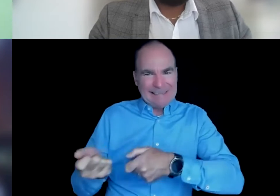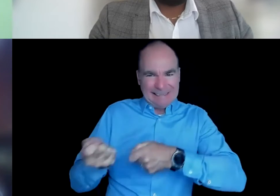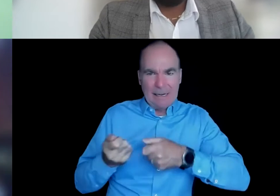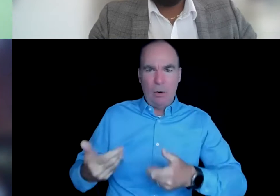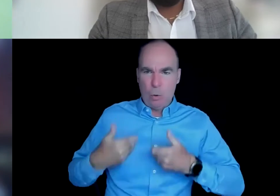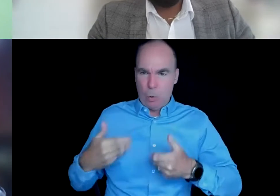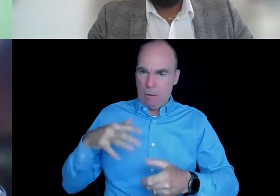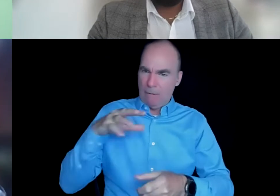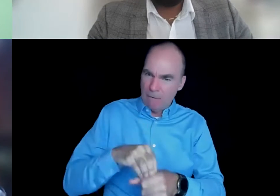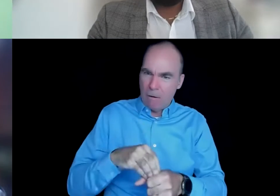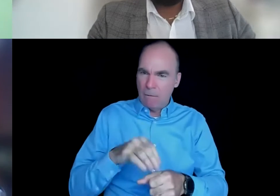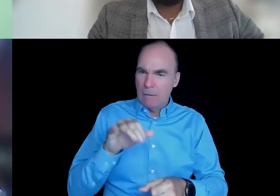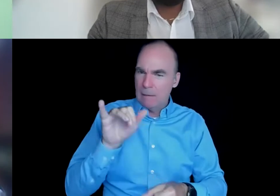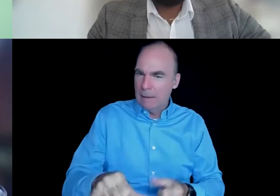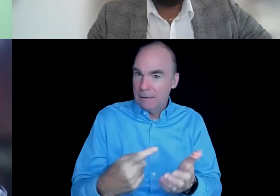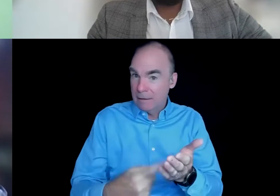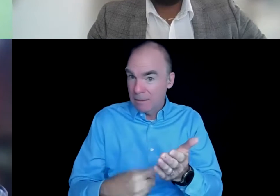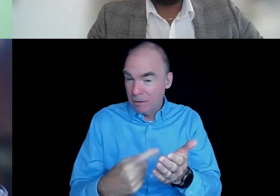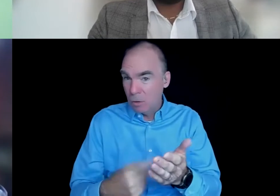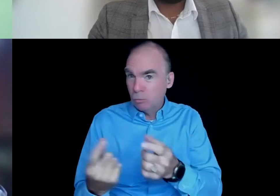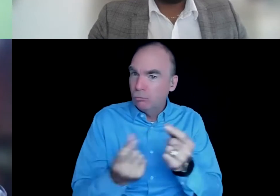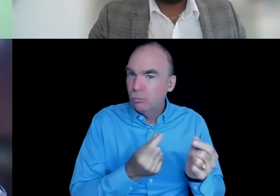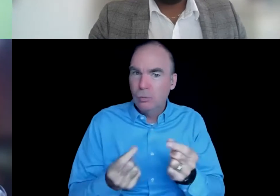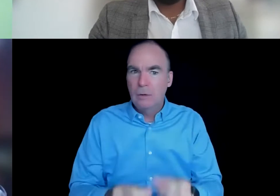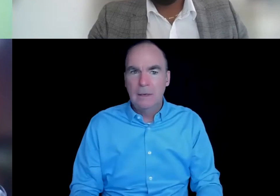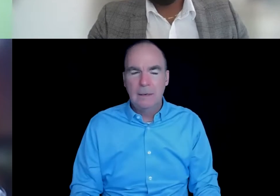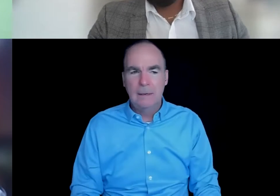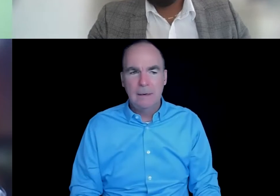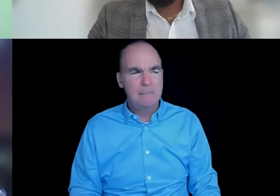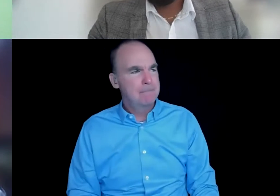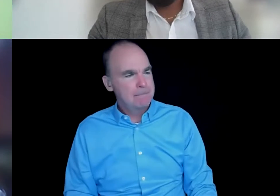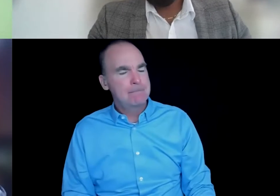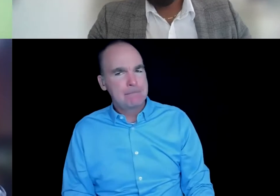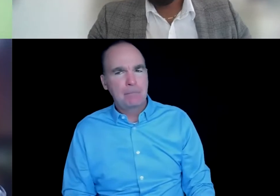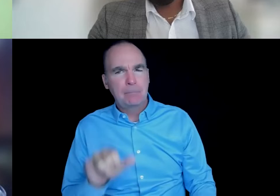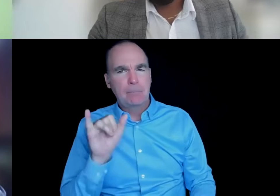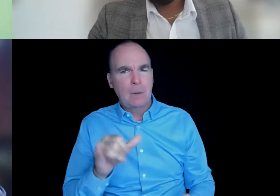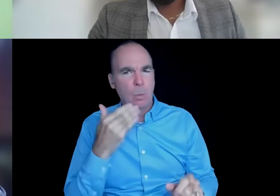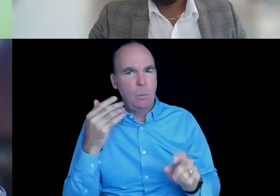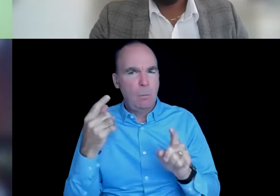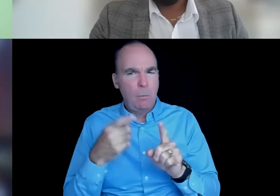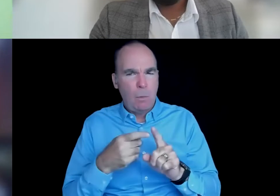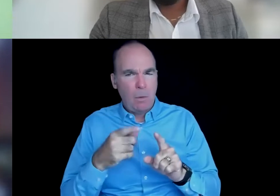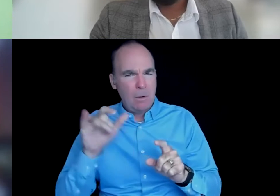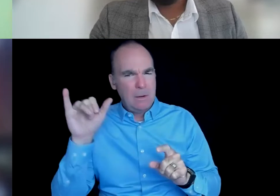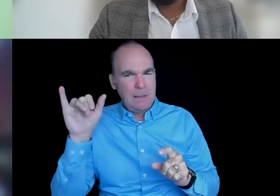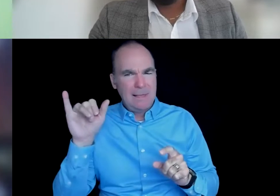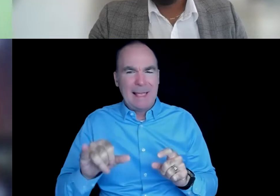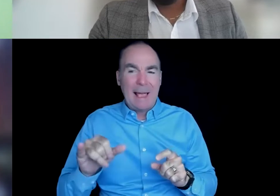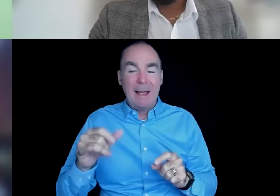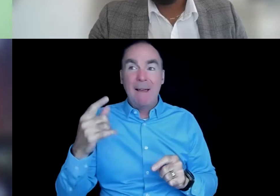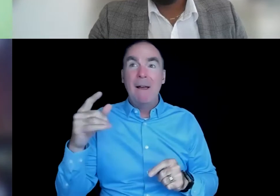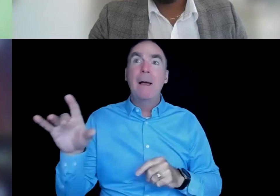I think that's just such an important point to remind everyone about ensuring that those consultations are not just tokenistic, but